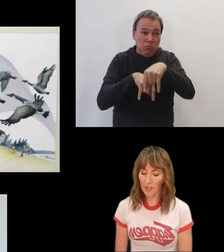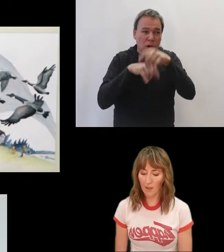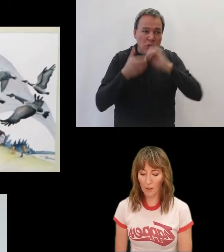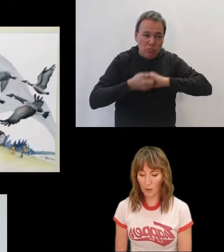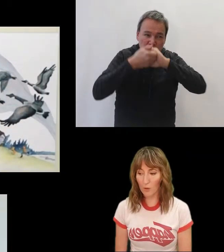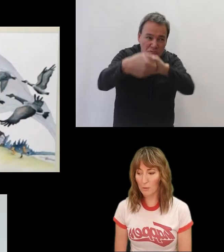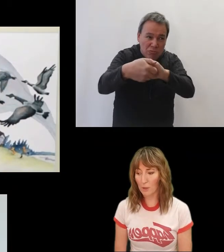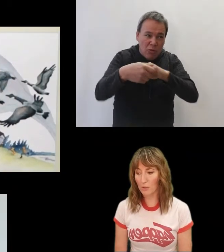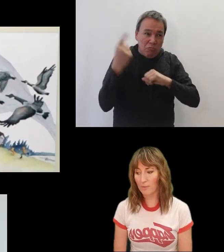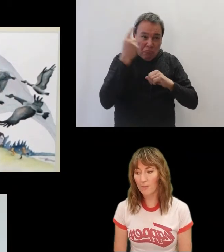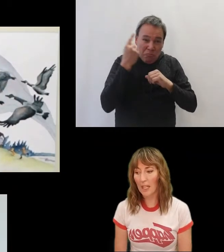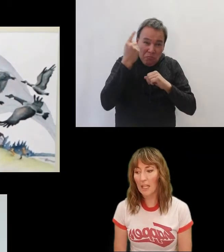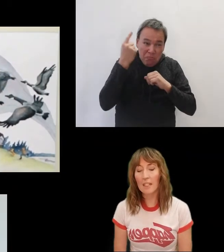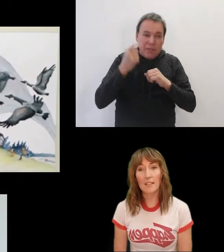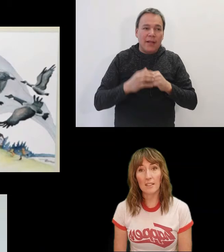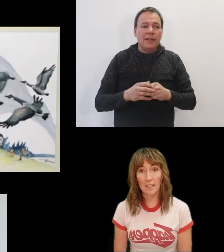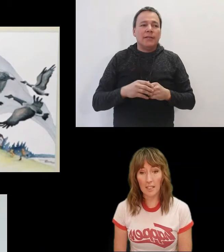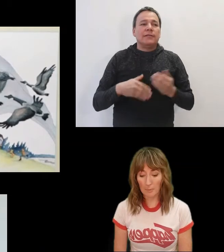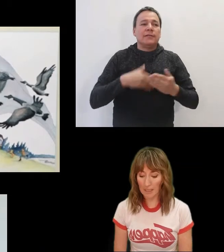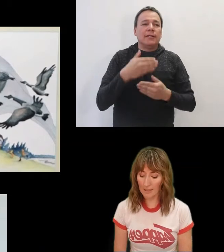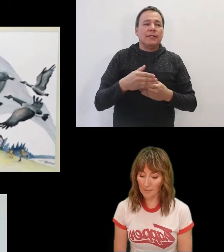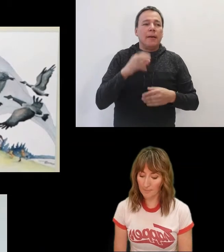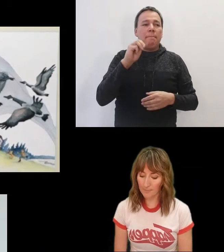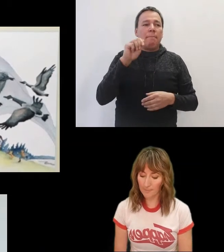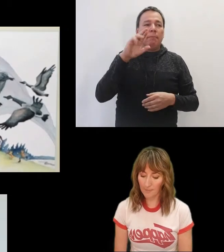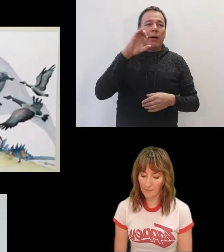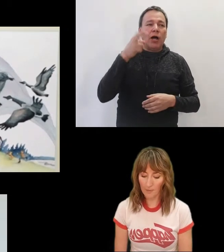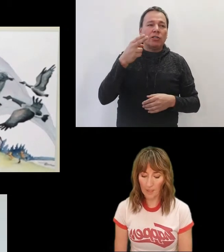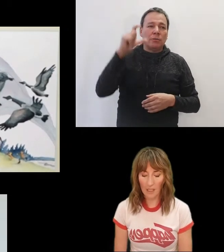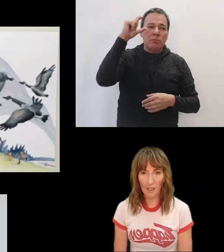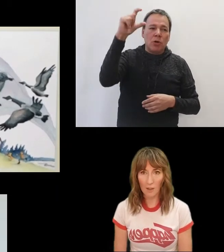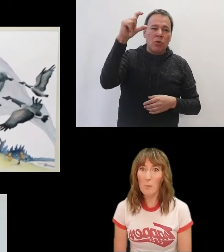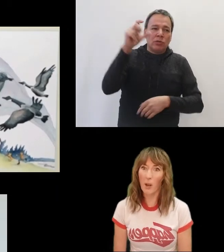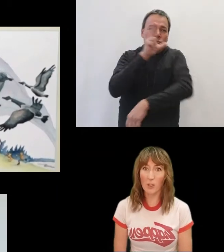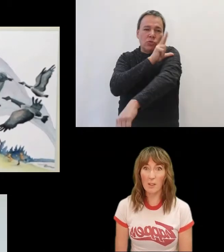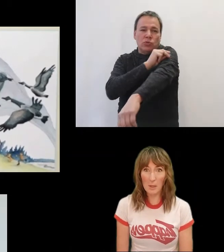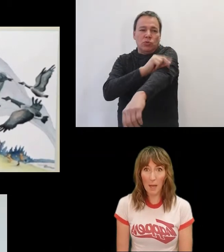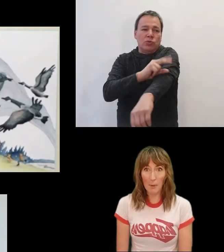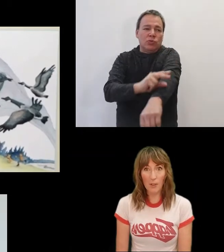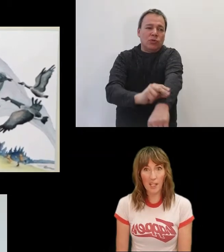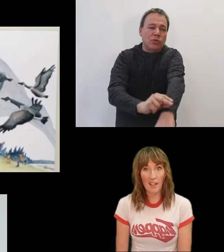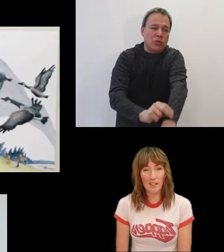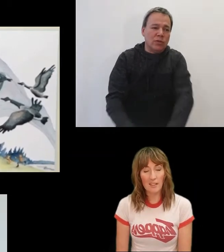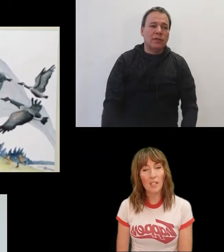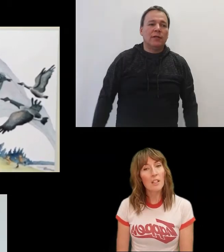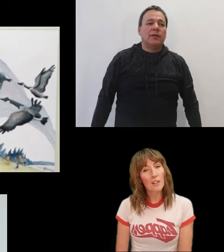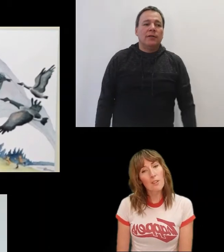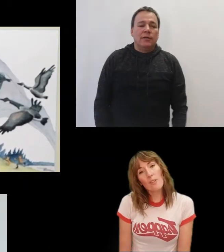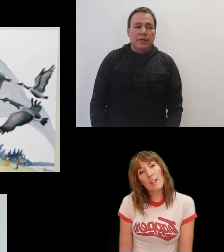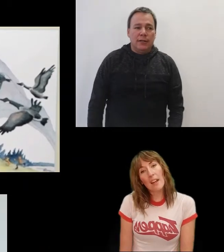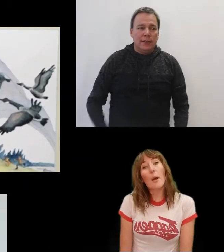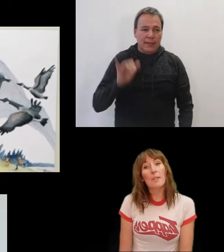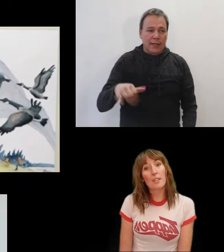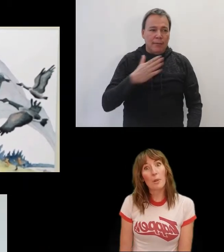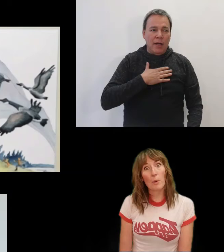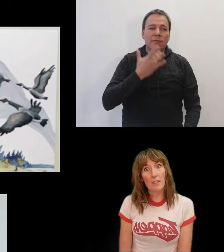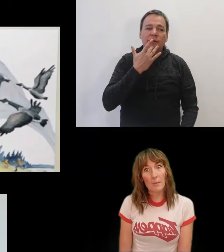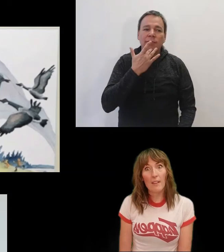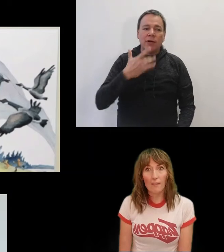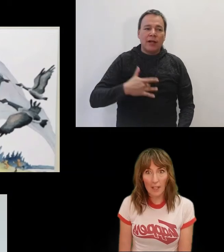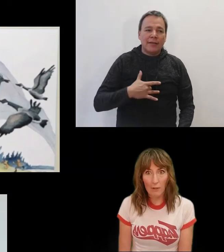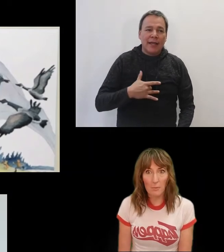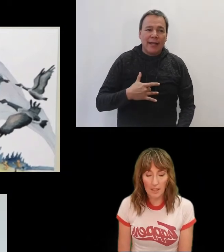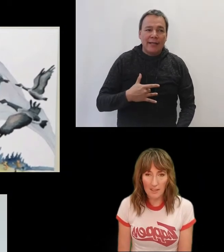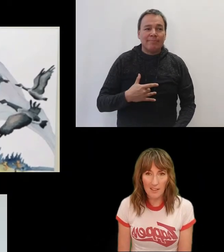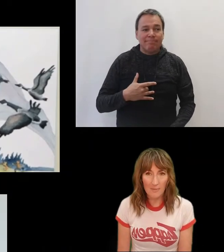March, the goose moon, Niskipisim. You know, March is when my birthday is. So then it happens to be one